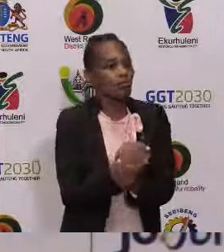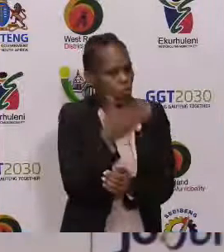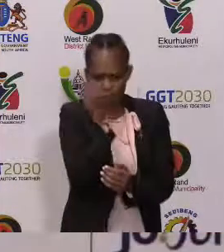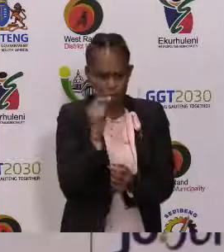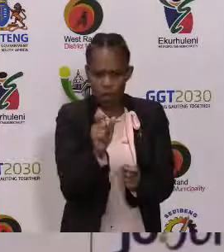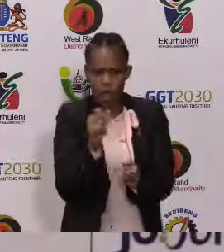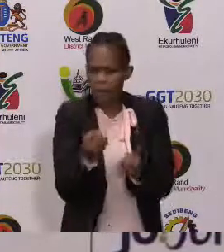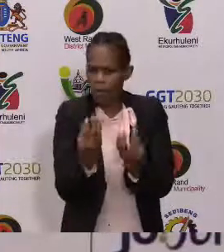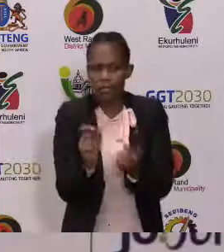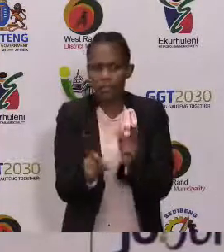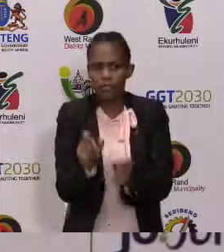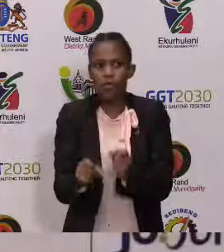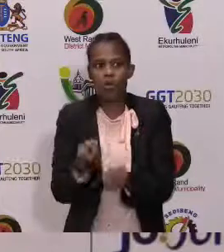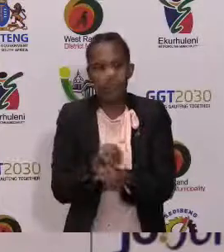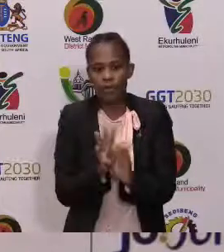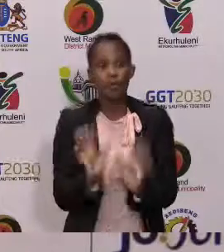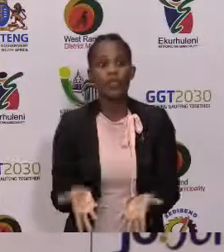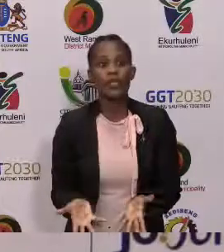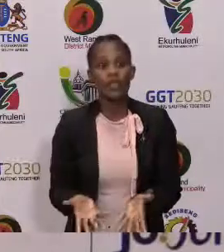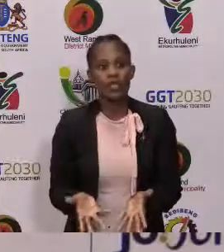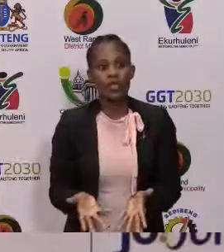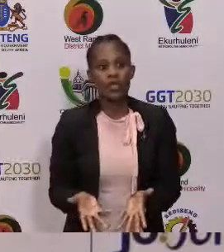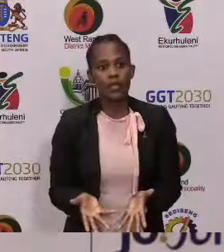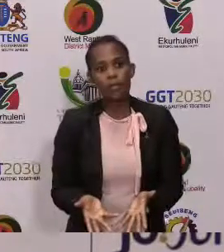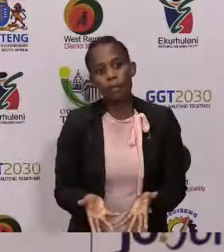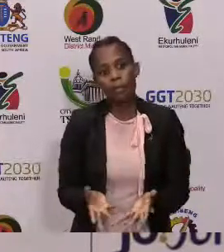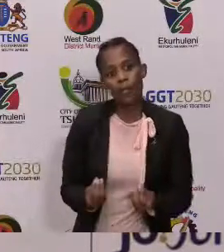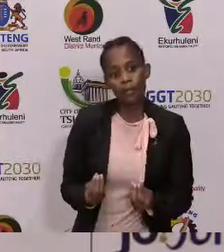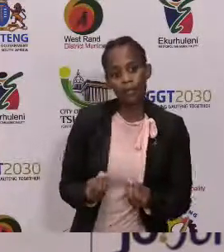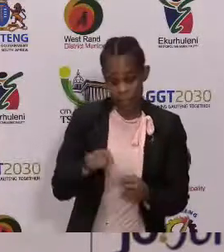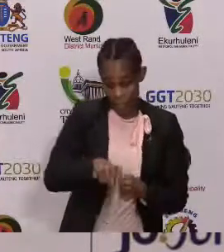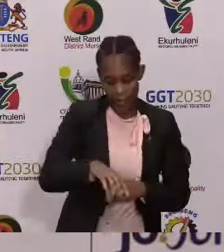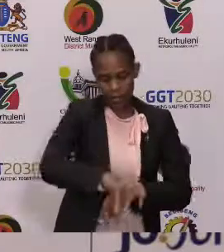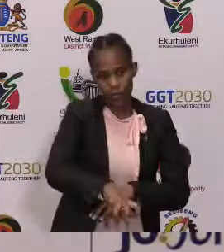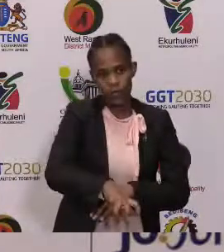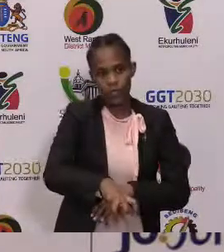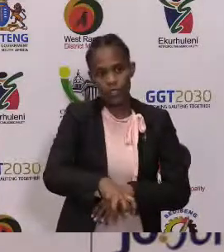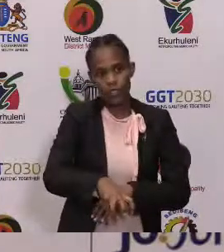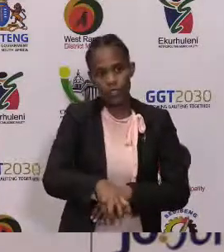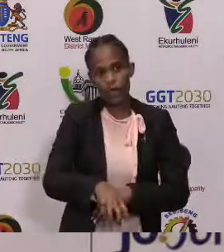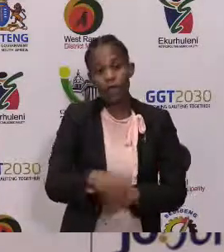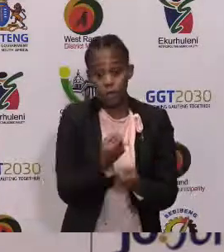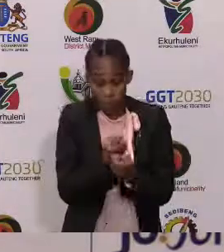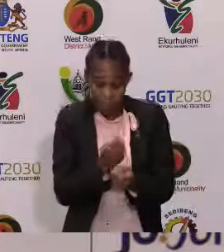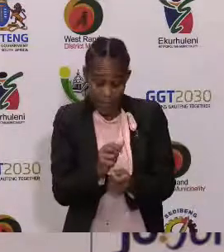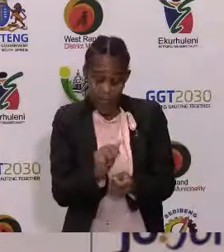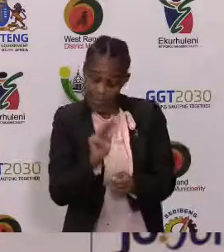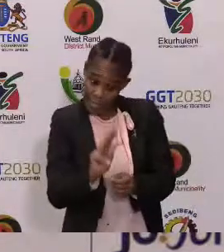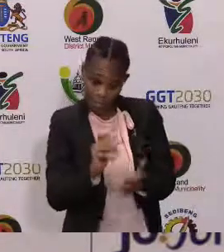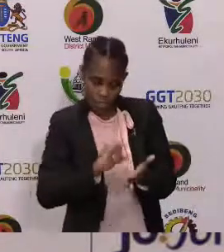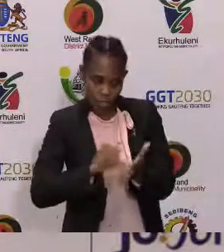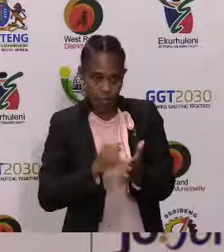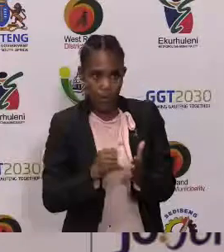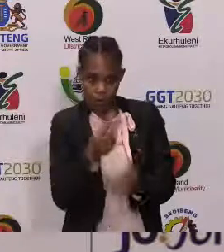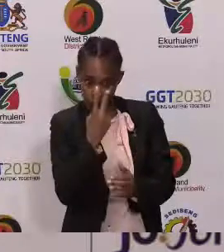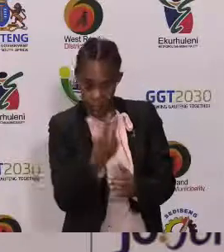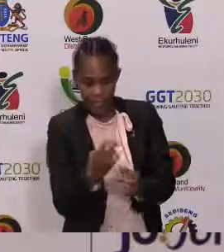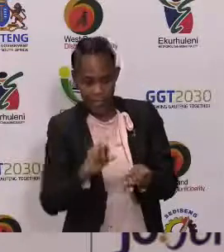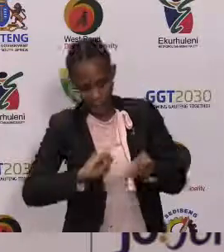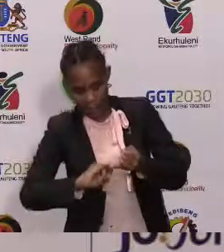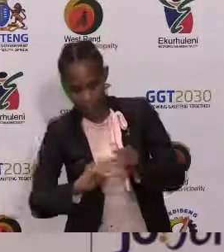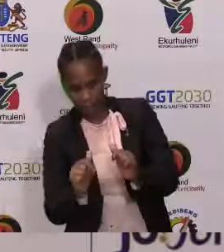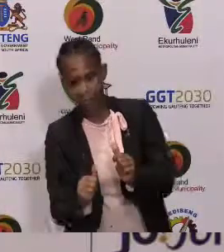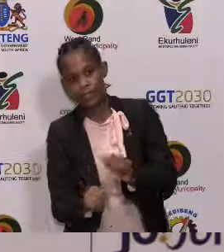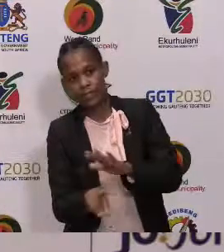infected, but it tells us a large number of people were actually infected in the province, right, till the 9th of January. If you look at the sub-districts, there's a